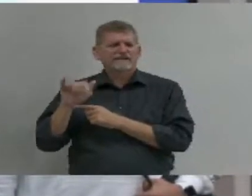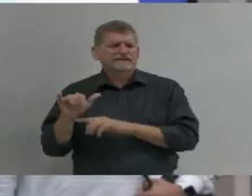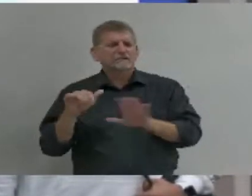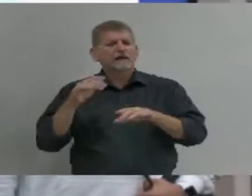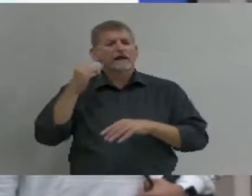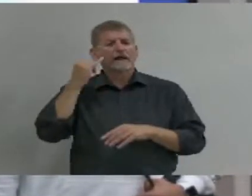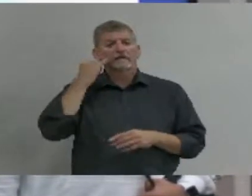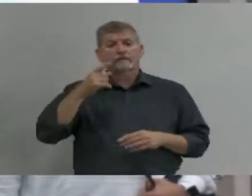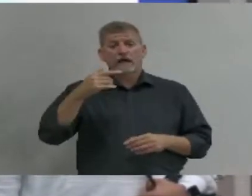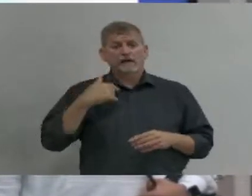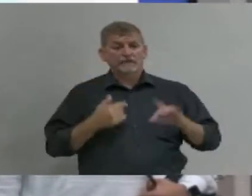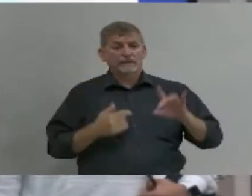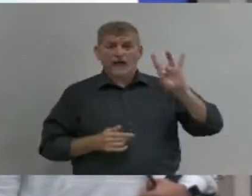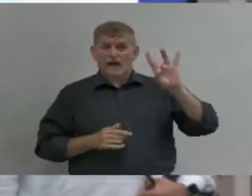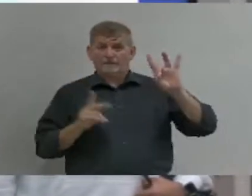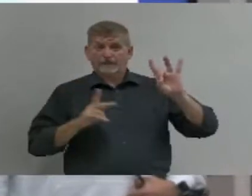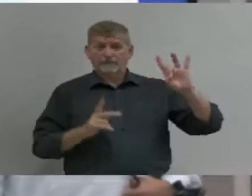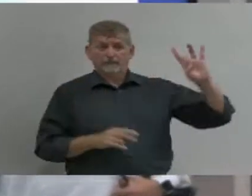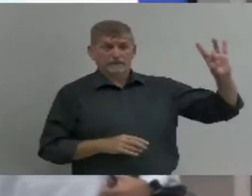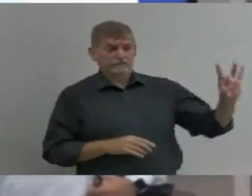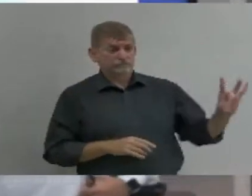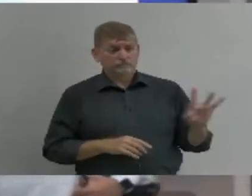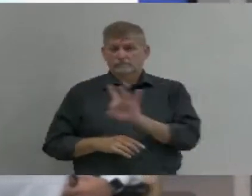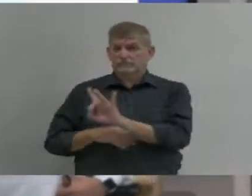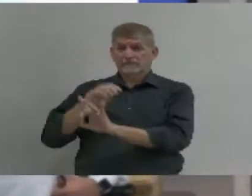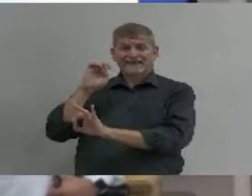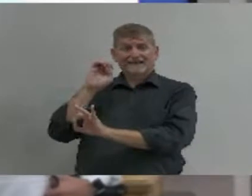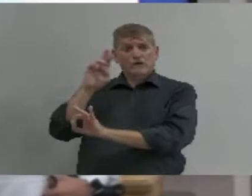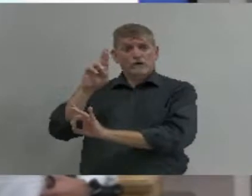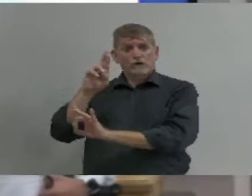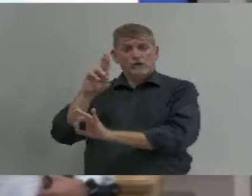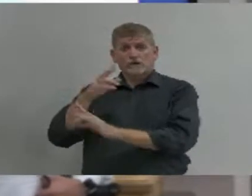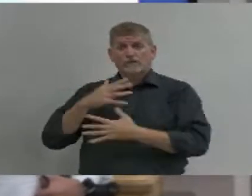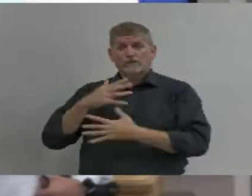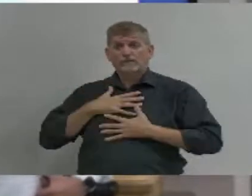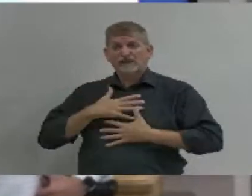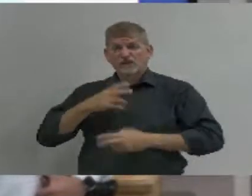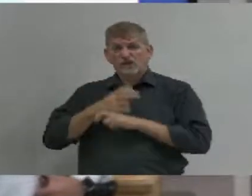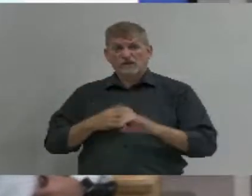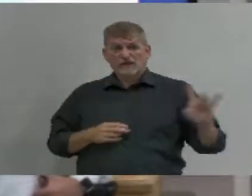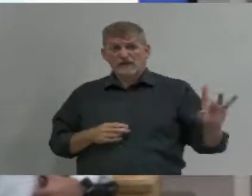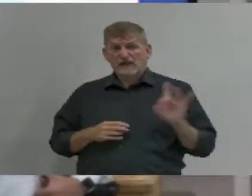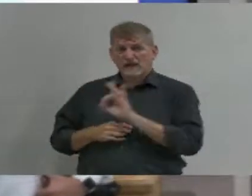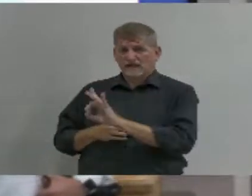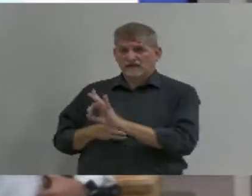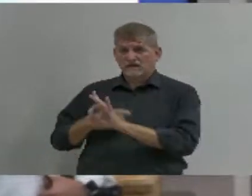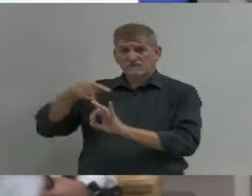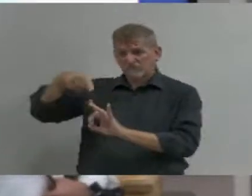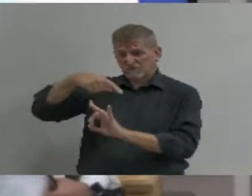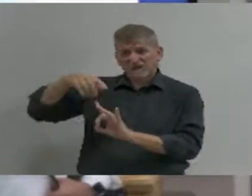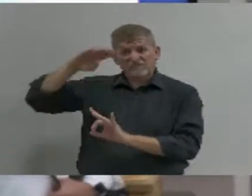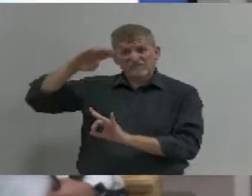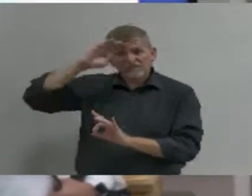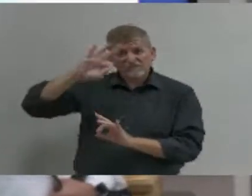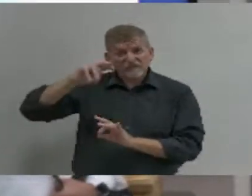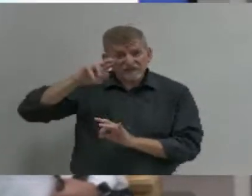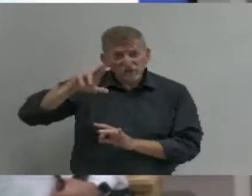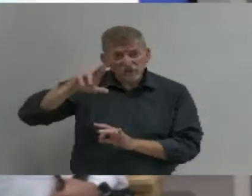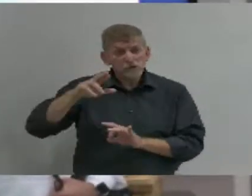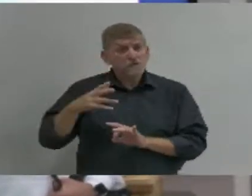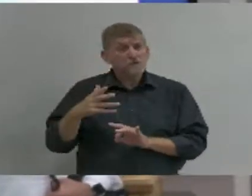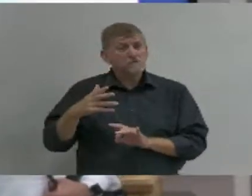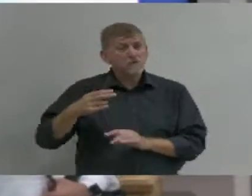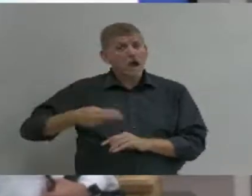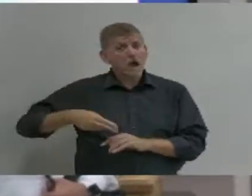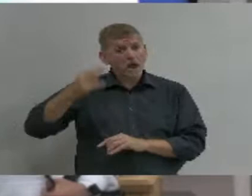that have a cough, have a fever, there's a high probability those people have COVID. So the test that you do does not have